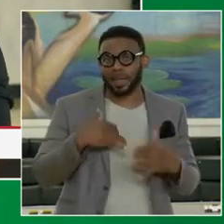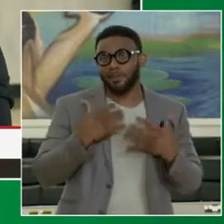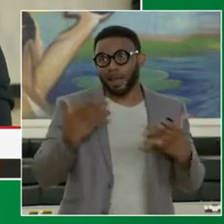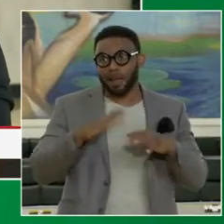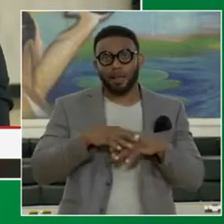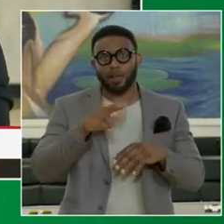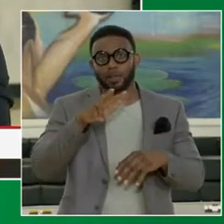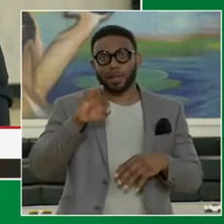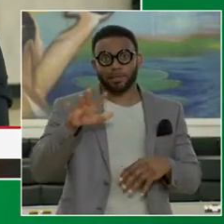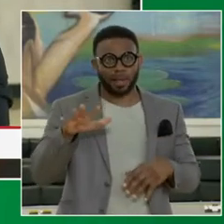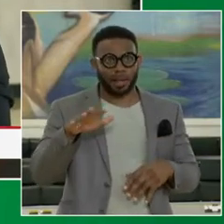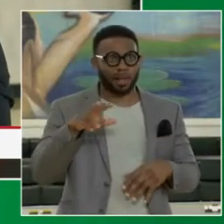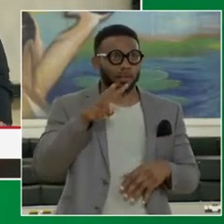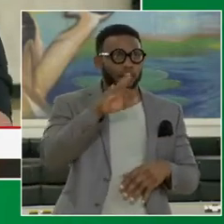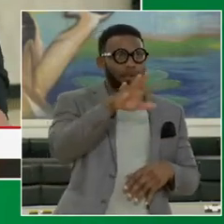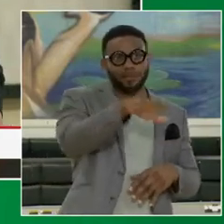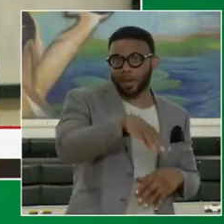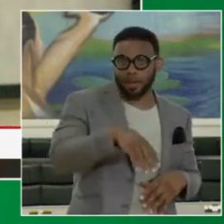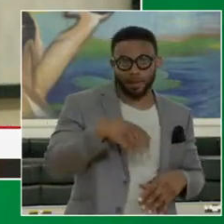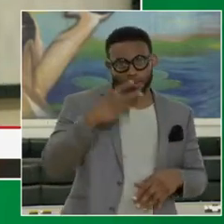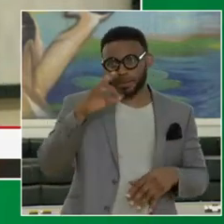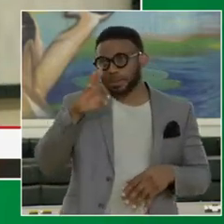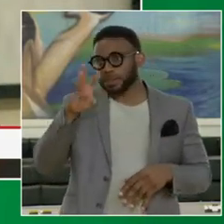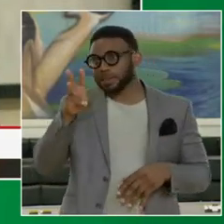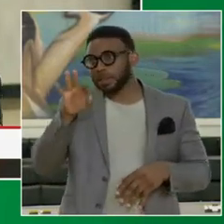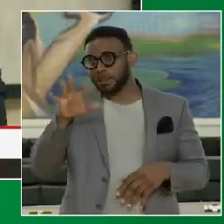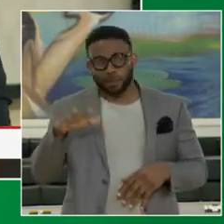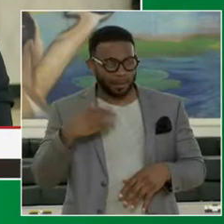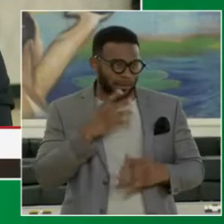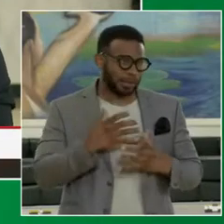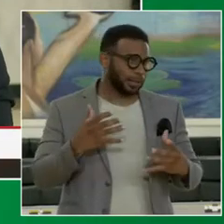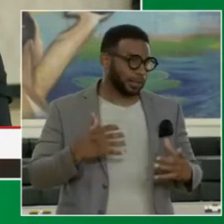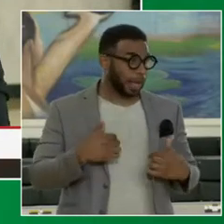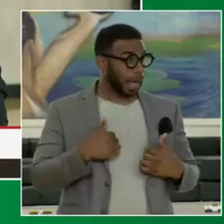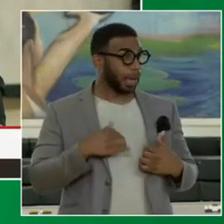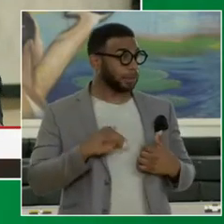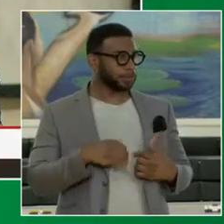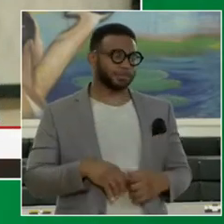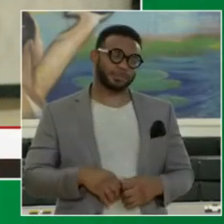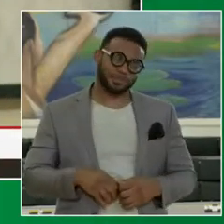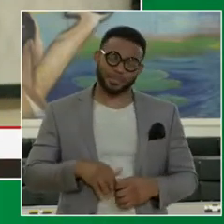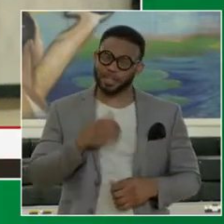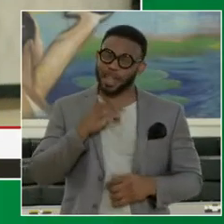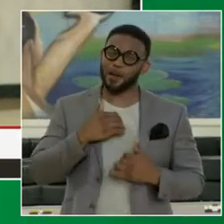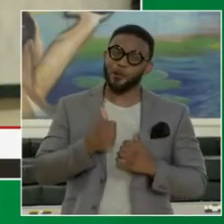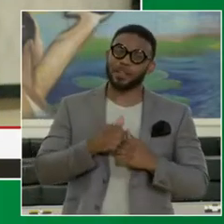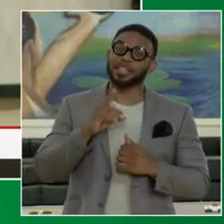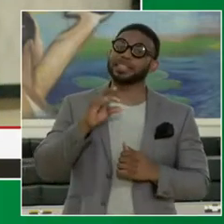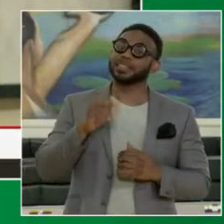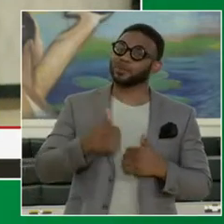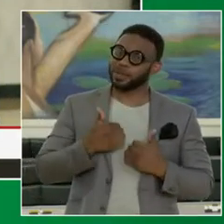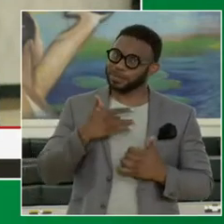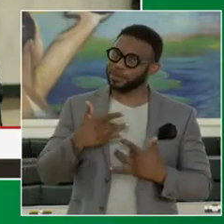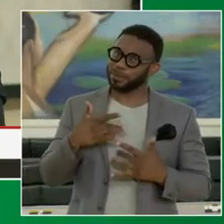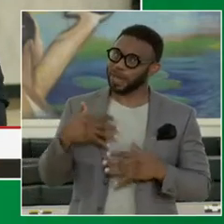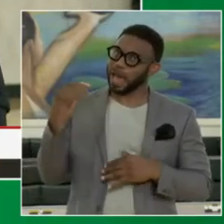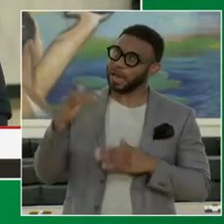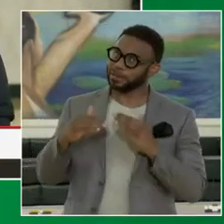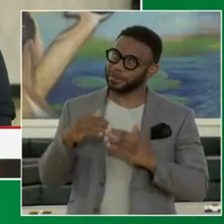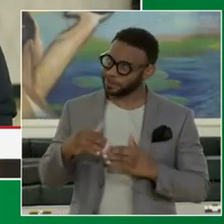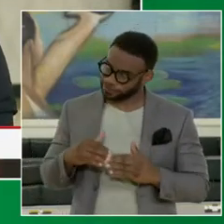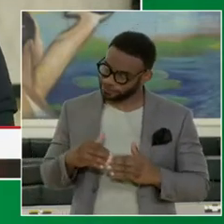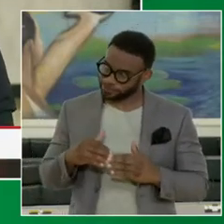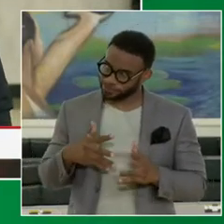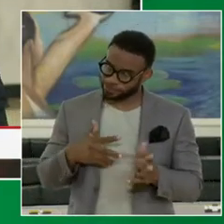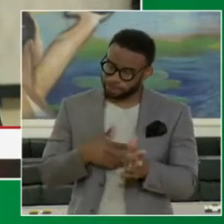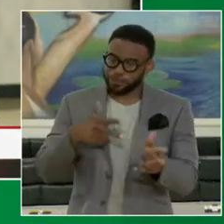especially on 395, 295. We see them a lot. Oh, you see them a lot. Okay. Gotcha. Usually not with our district residents, to pick on